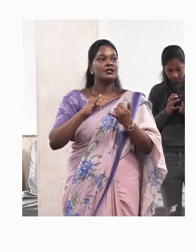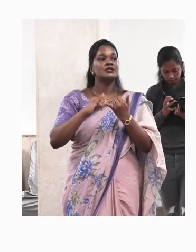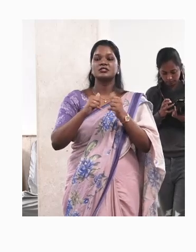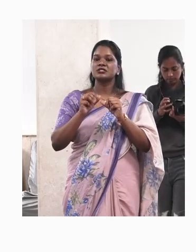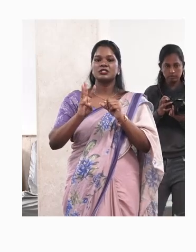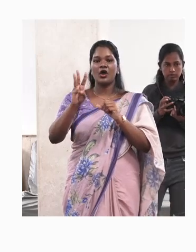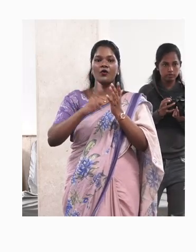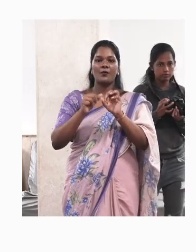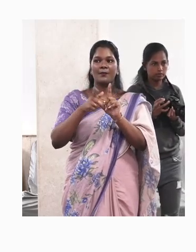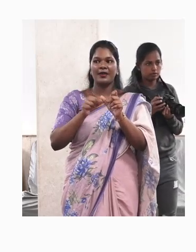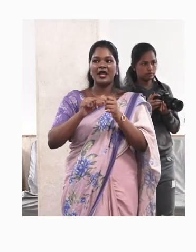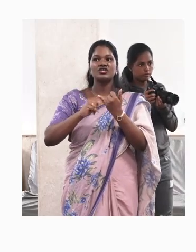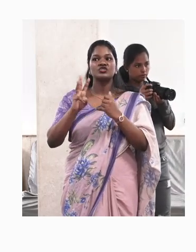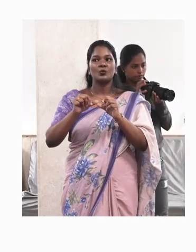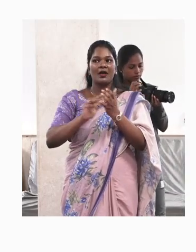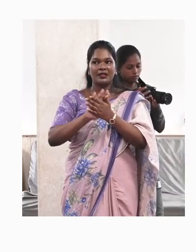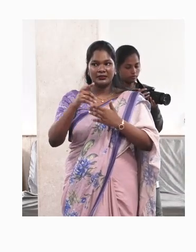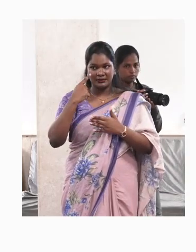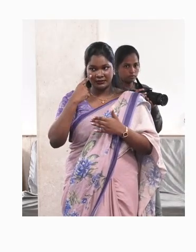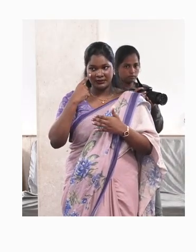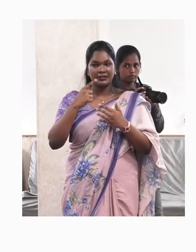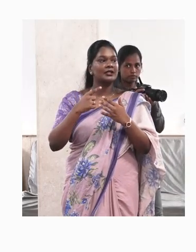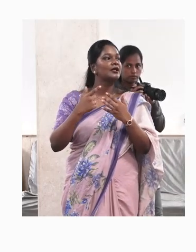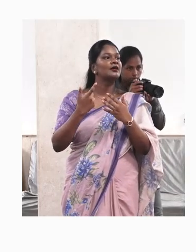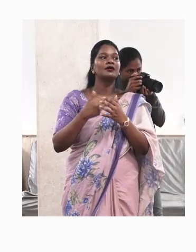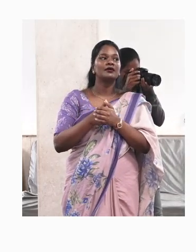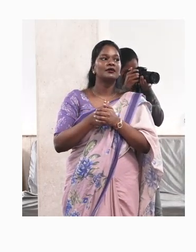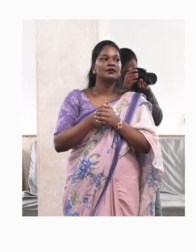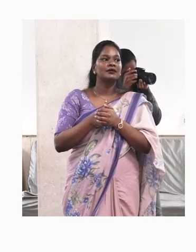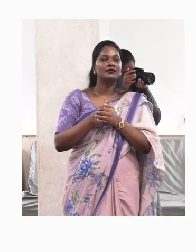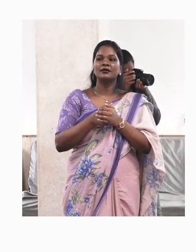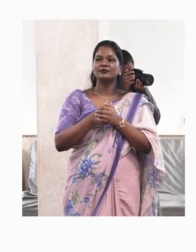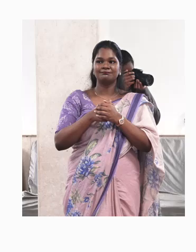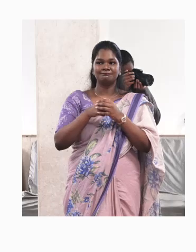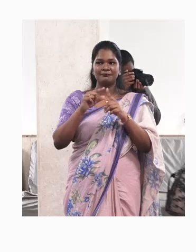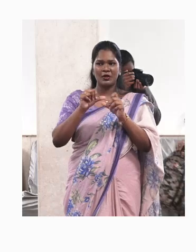Saumya, Swati, Hita,